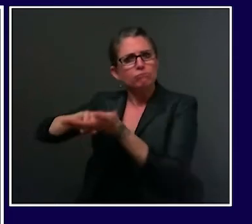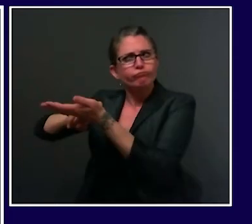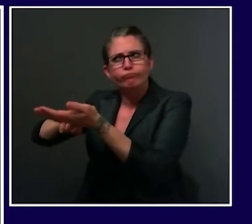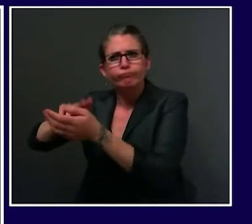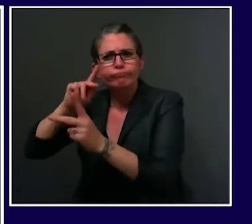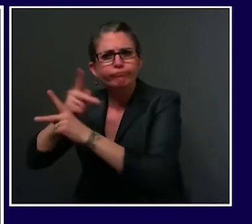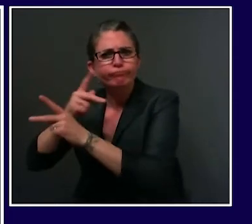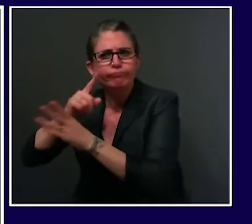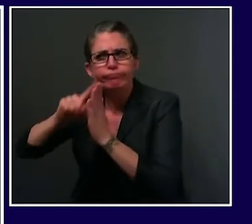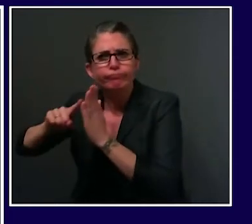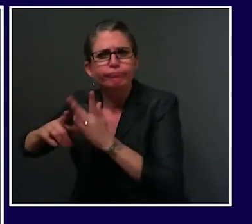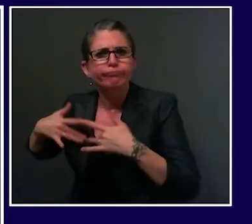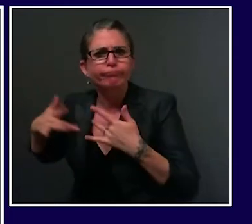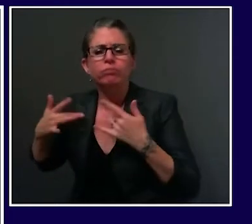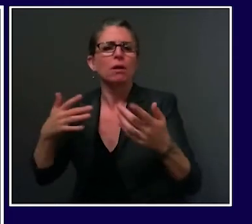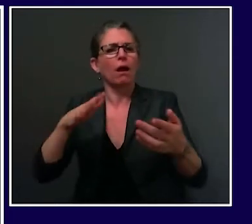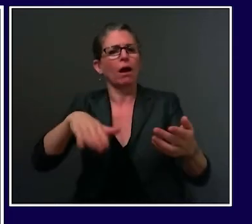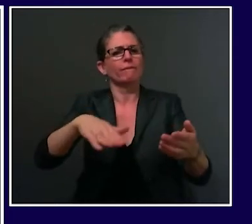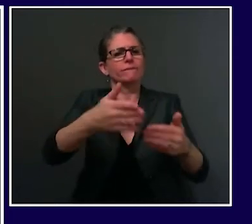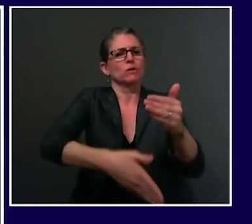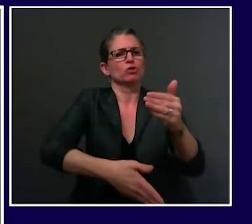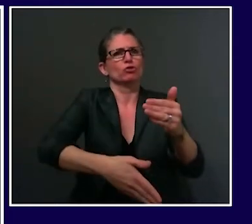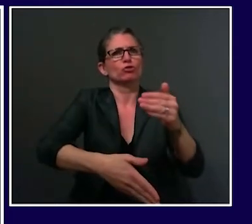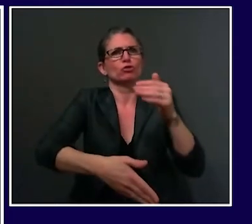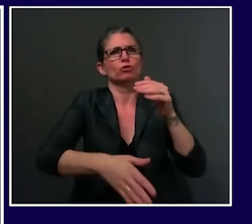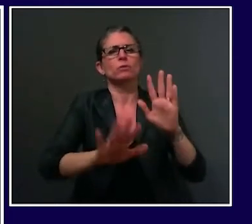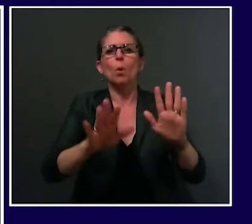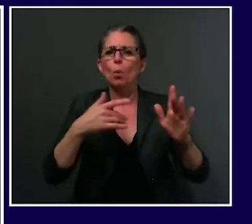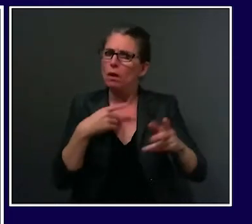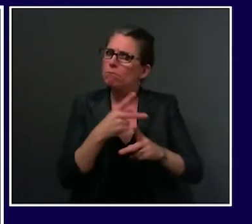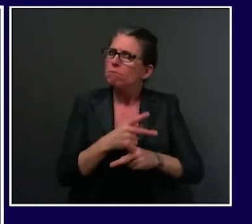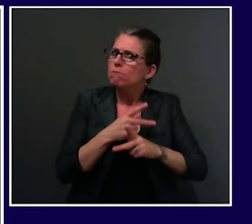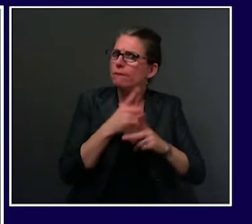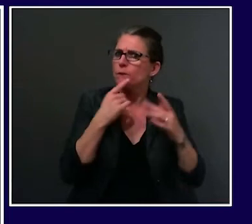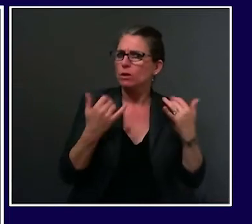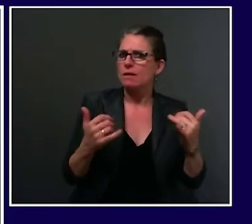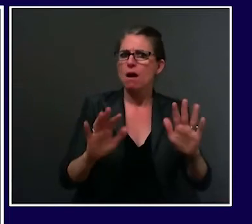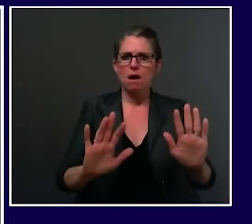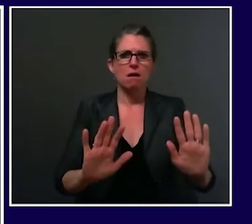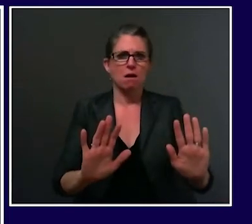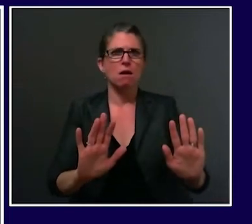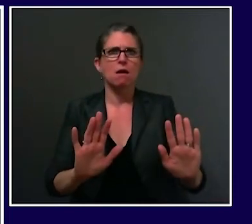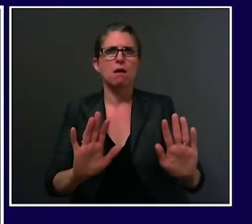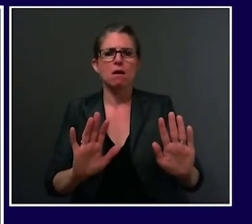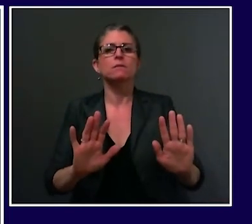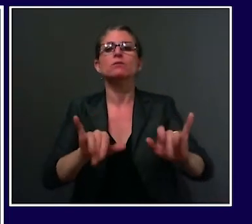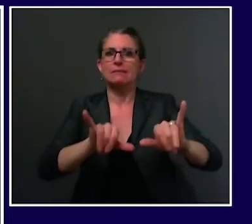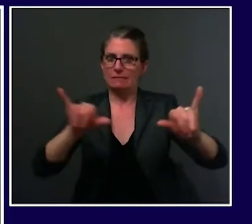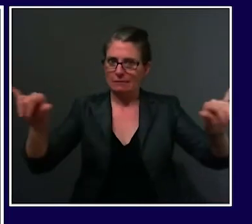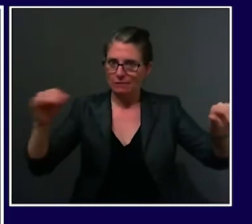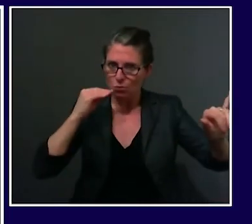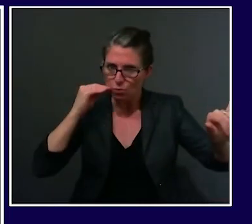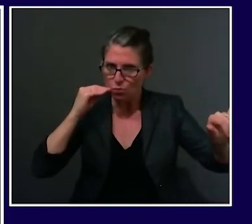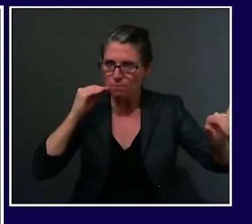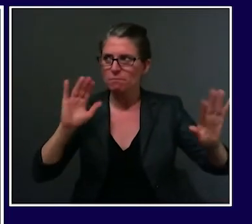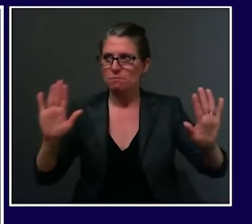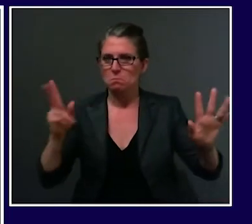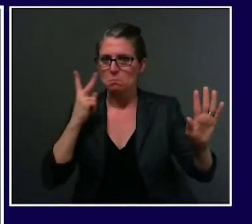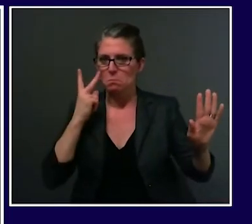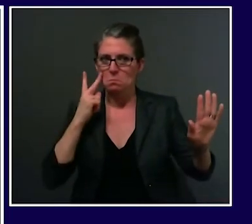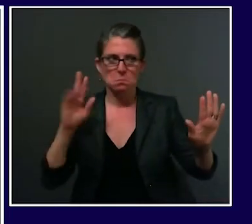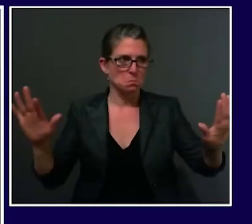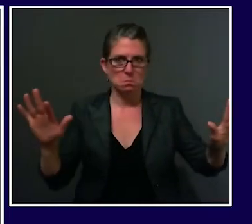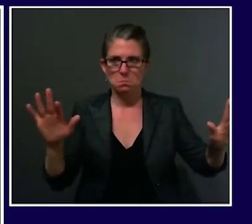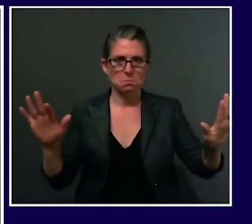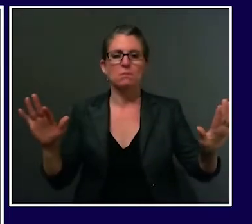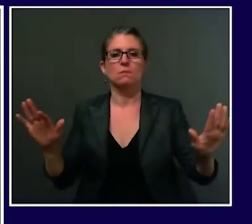caution, we wanted to make sure that we could keep our operations up. That's why we decided to move to virtual yesterday. Thank you. I'm going to turn